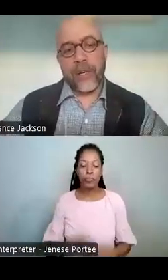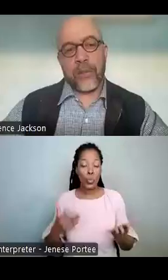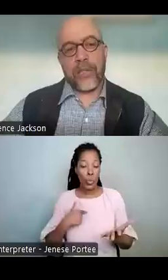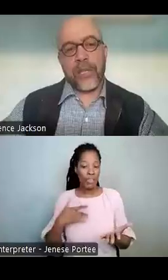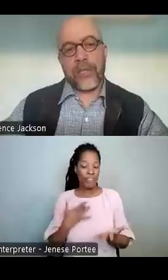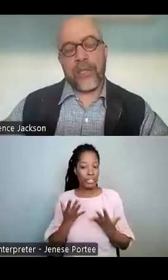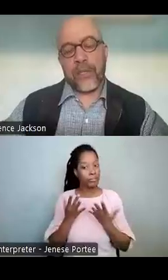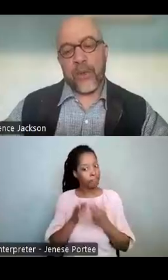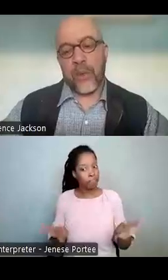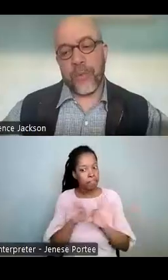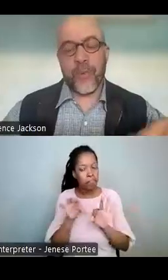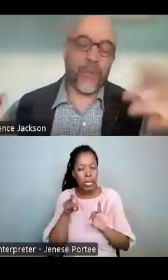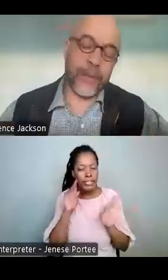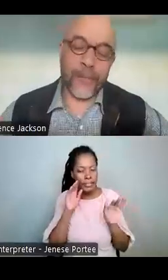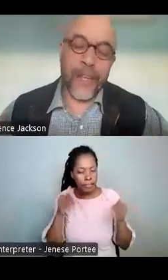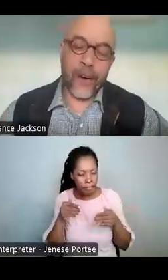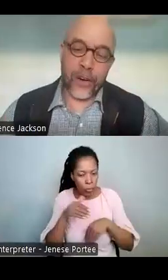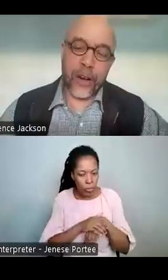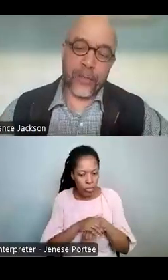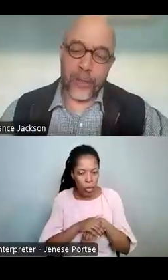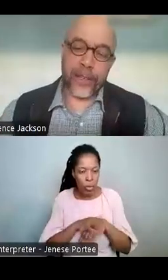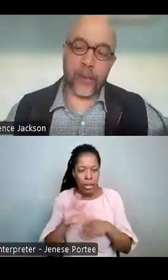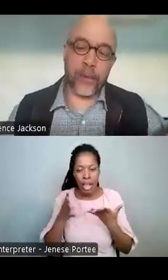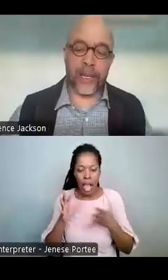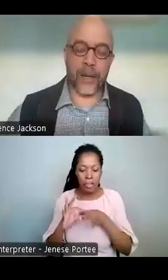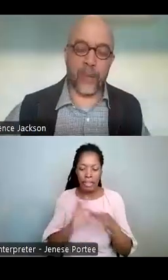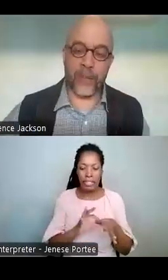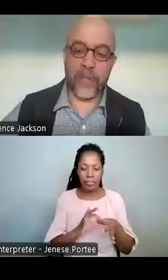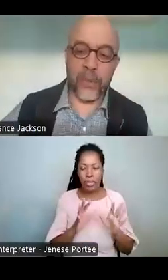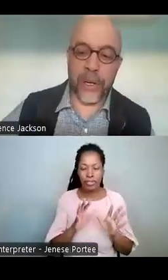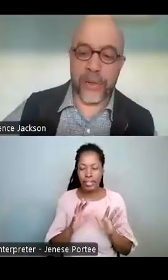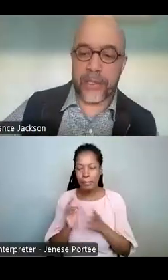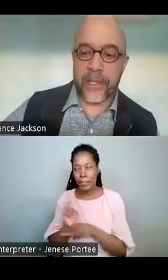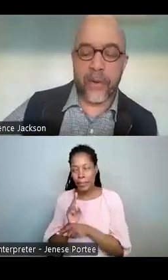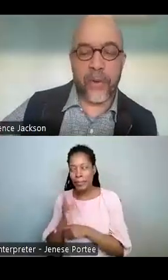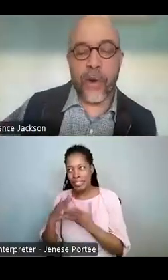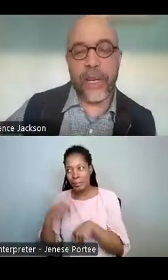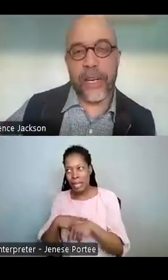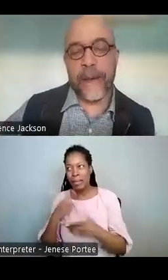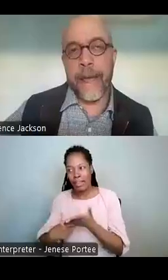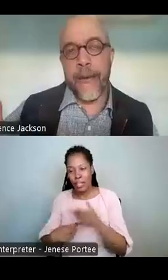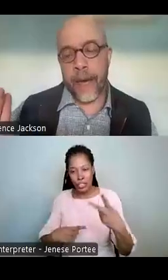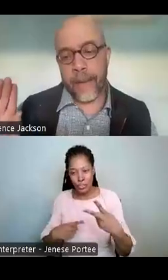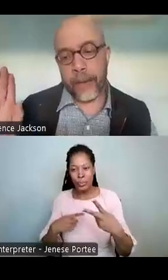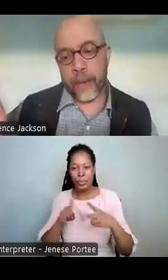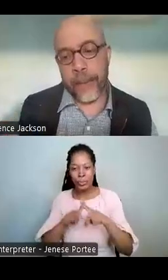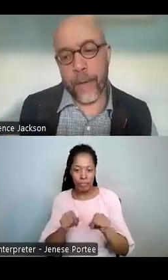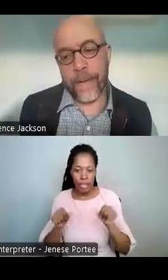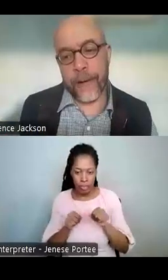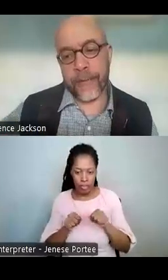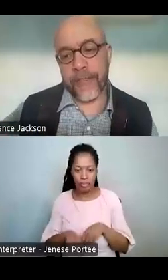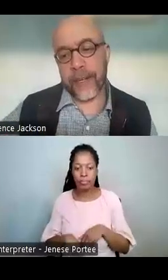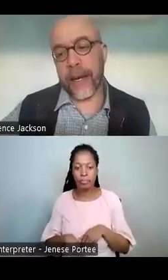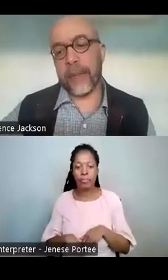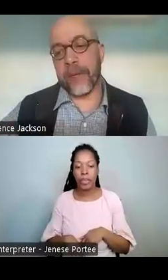of goes into, well, or I'm spending a little bit of time on two areas. So on the one hand, these people